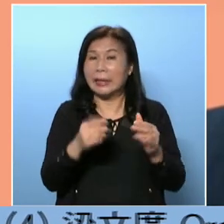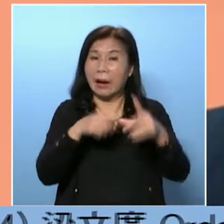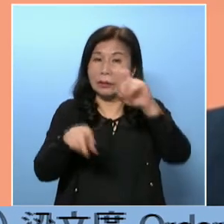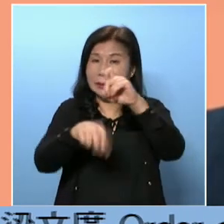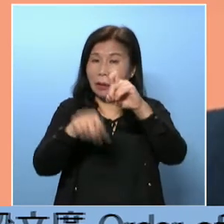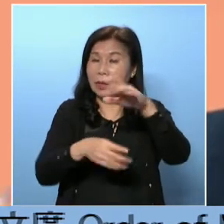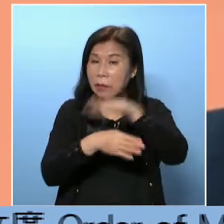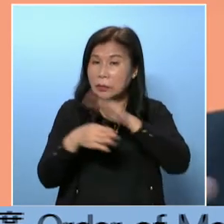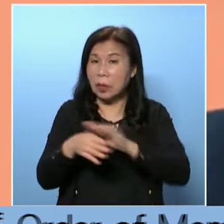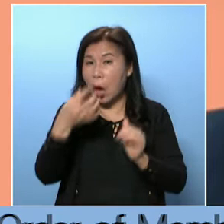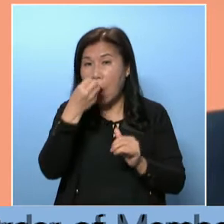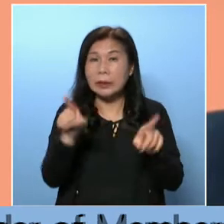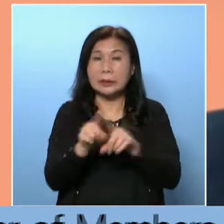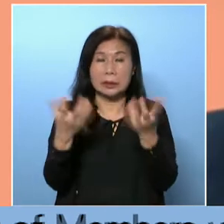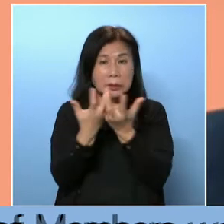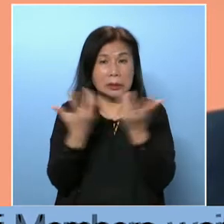public housing estates.